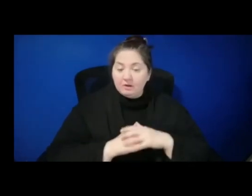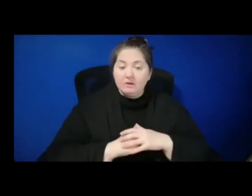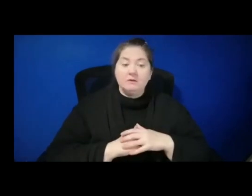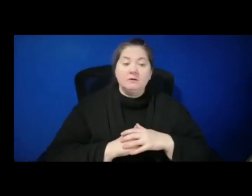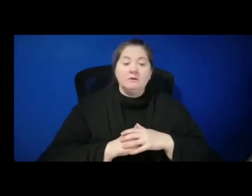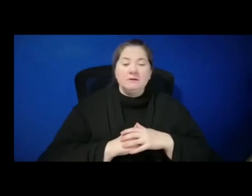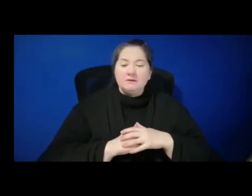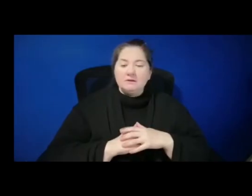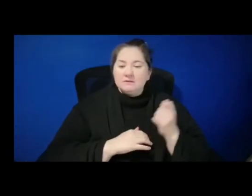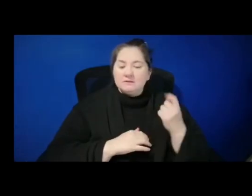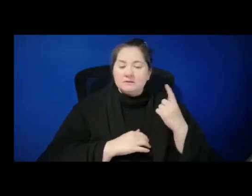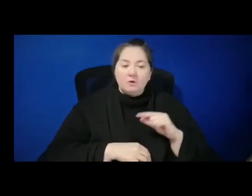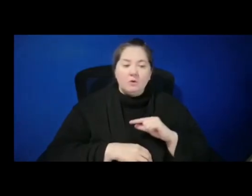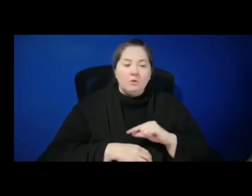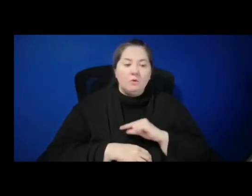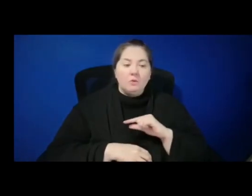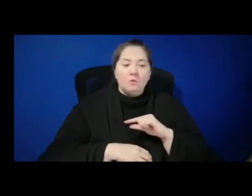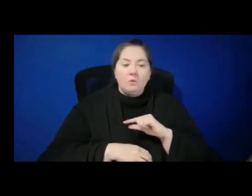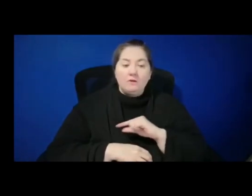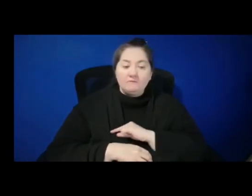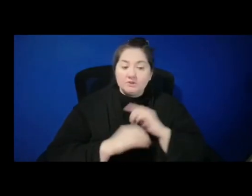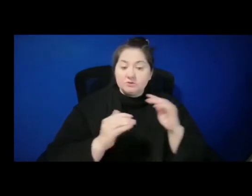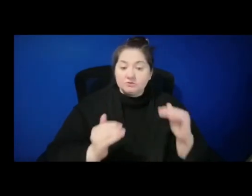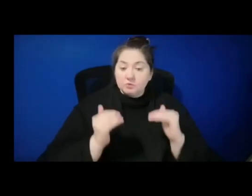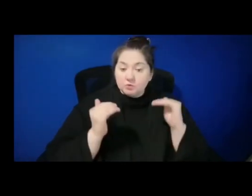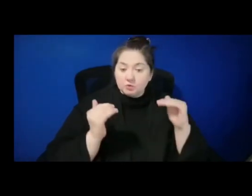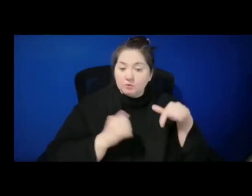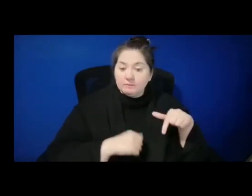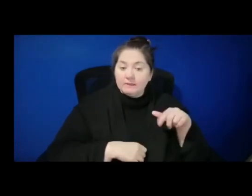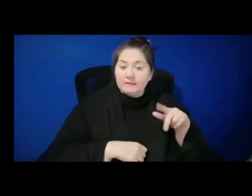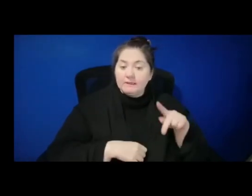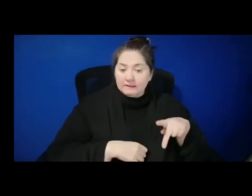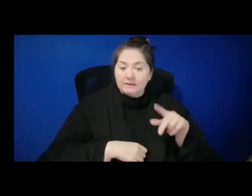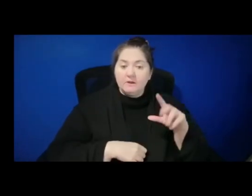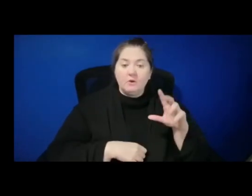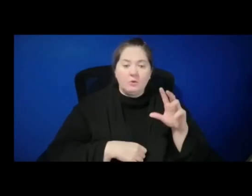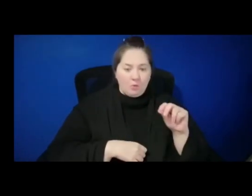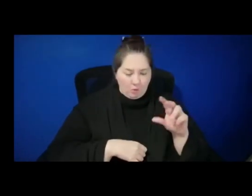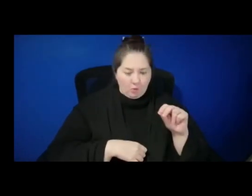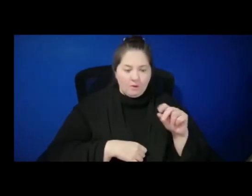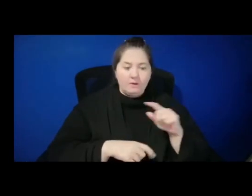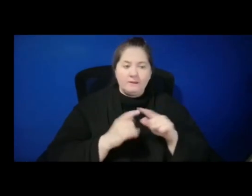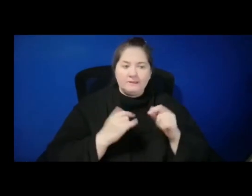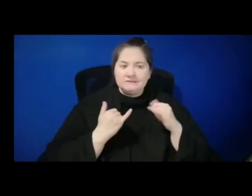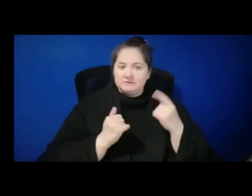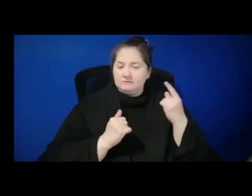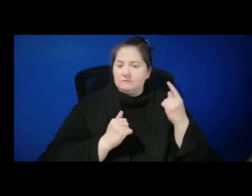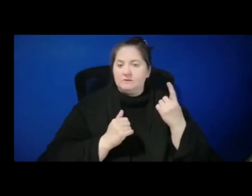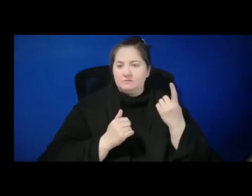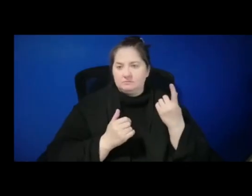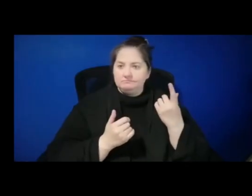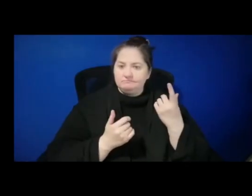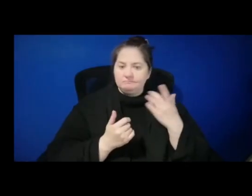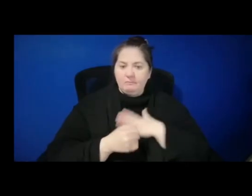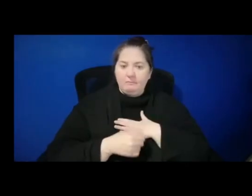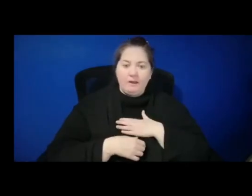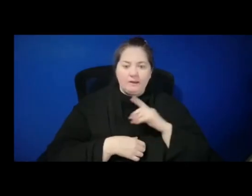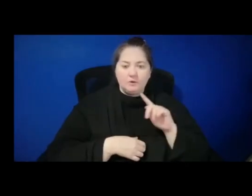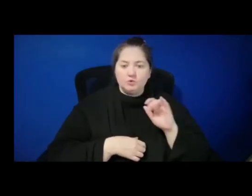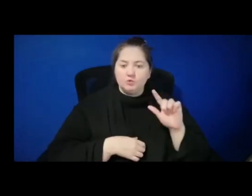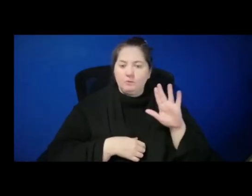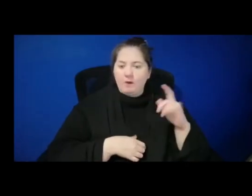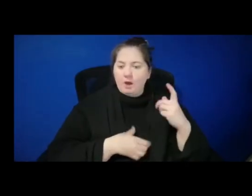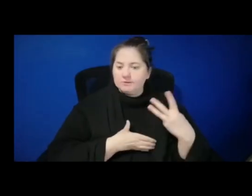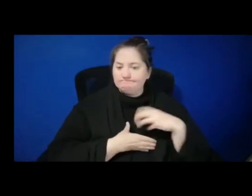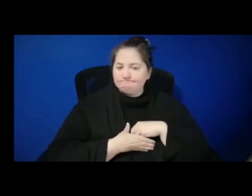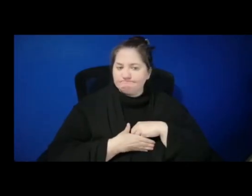it wasn't a qualification to move up to a QP, it's still something in my toolbox that is very valuable.